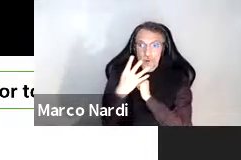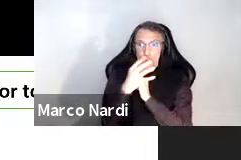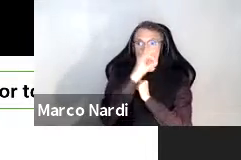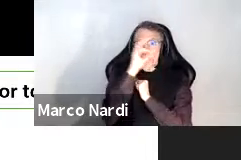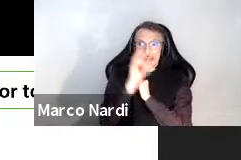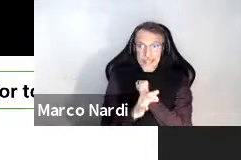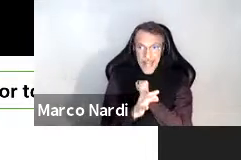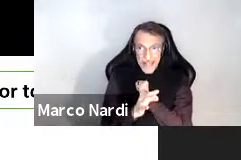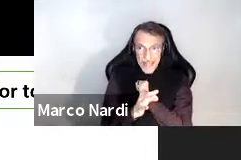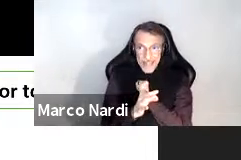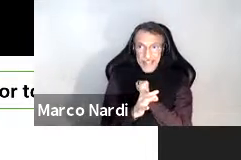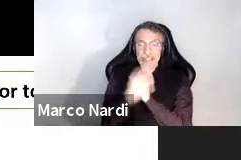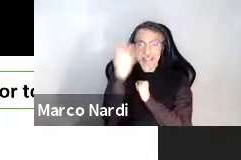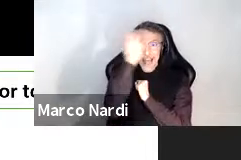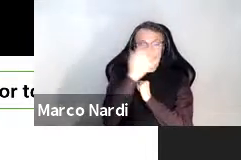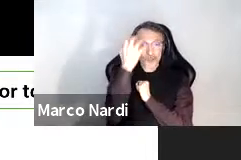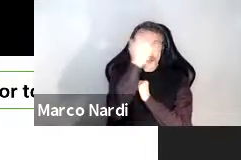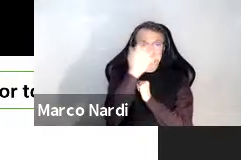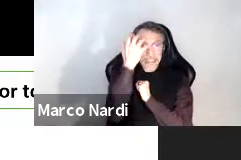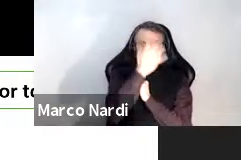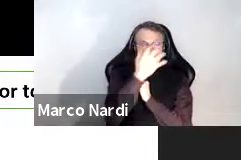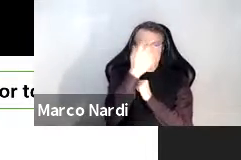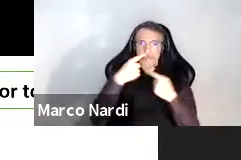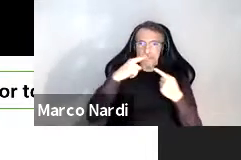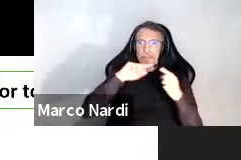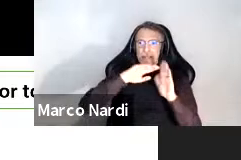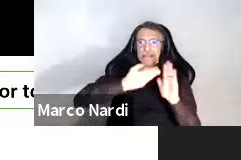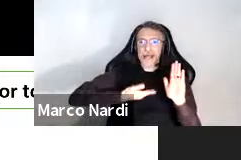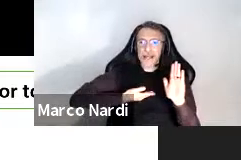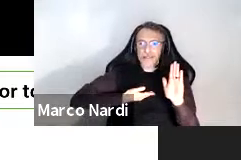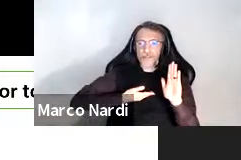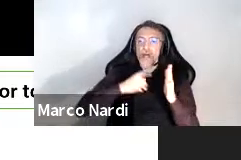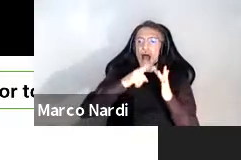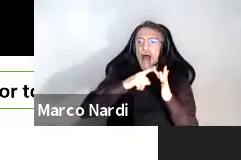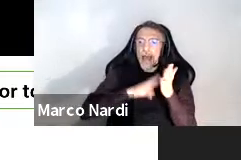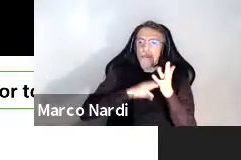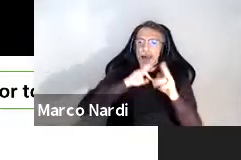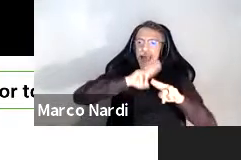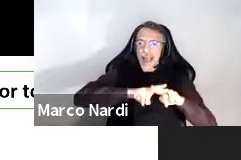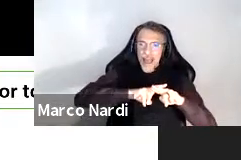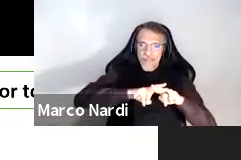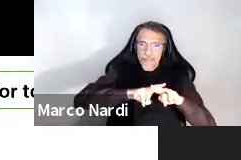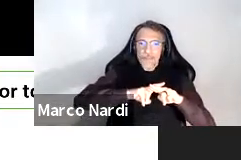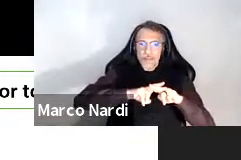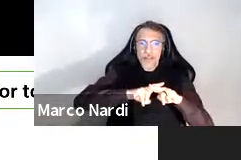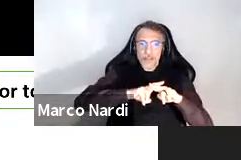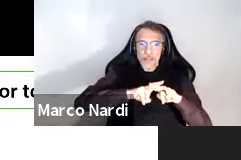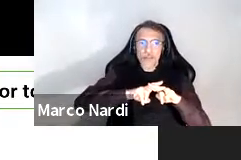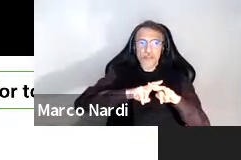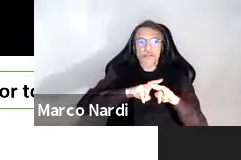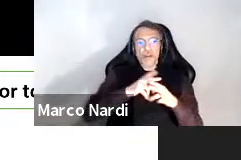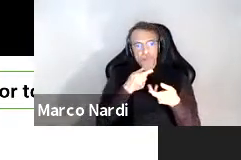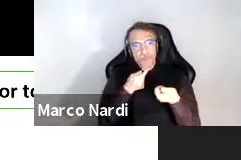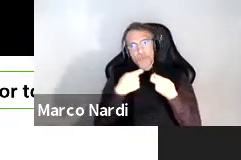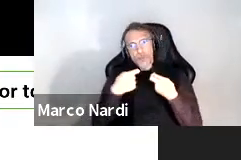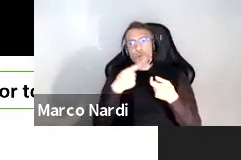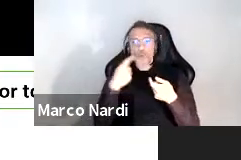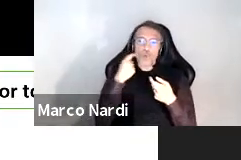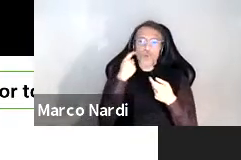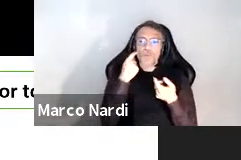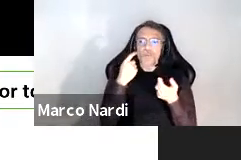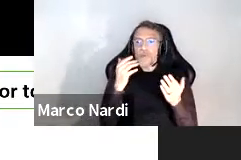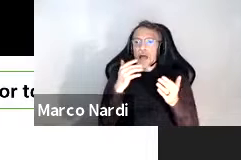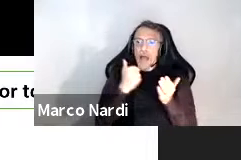of the countries that are eligible for the IMF, RTG, facilities